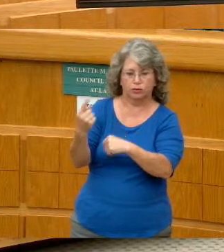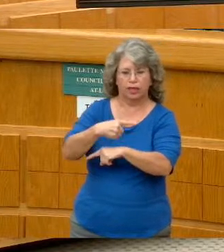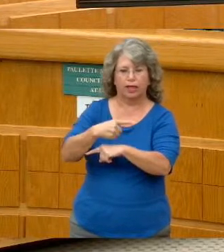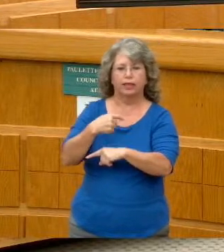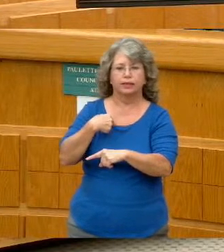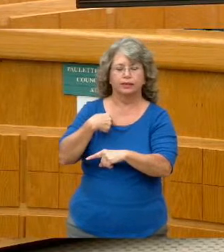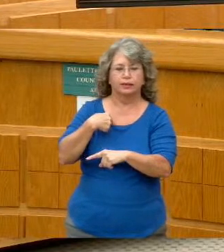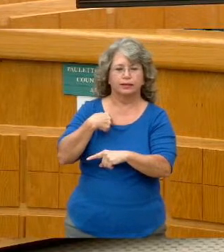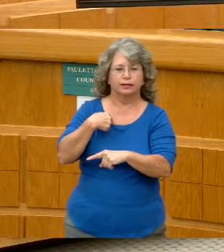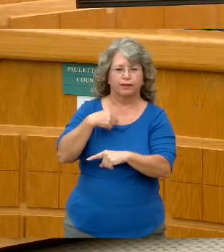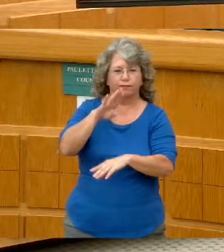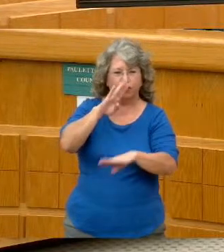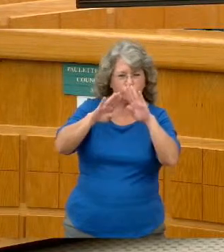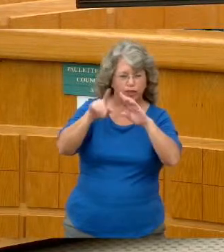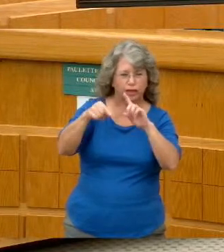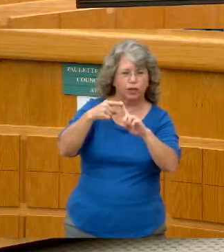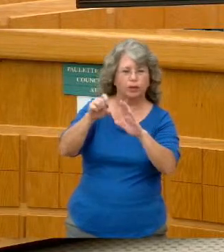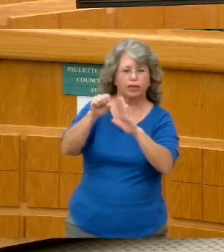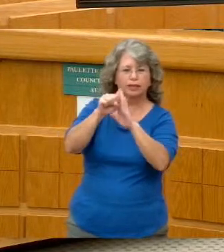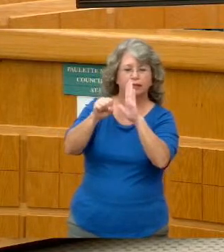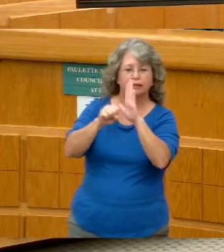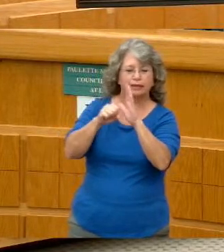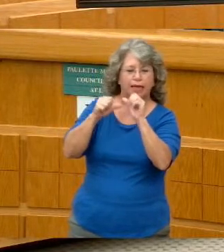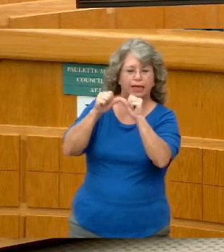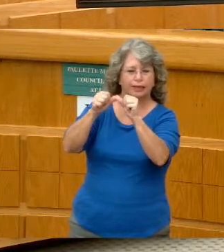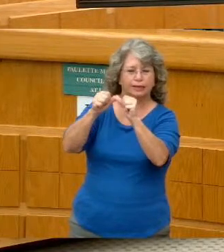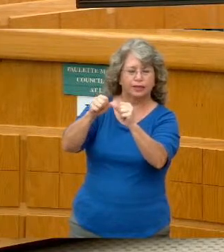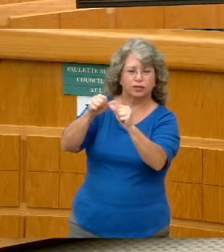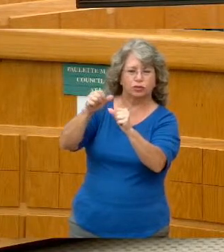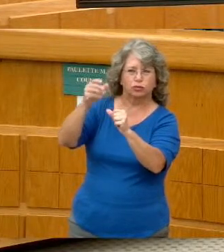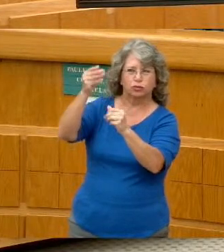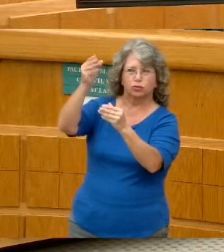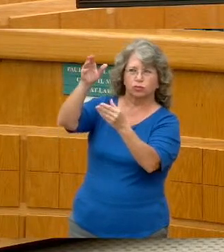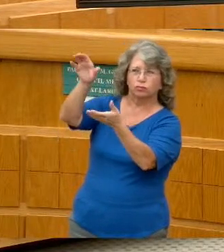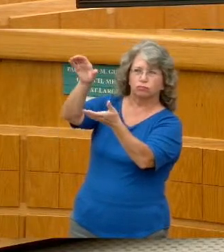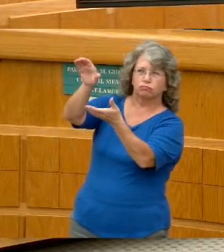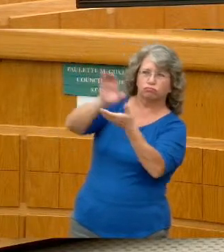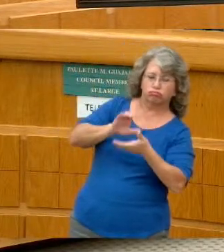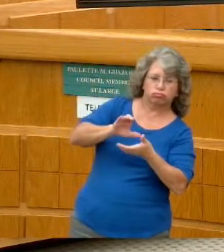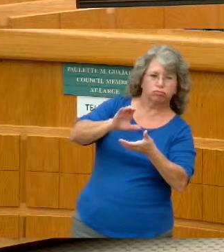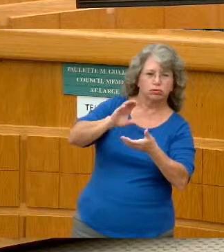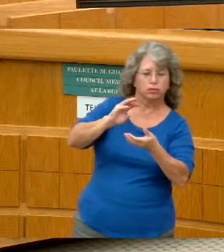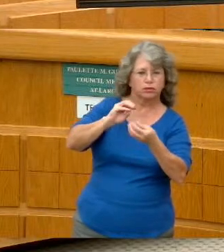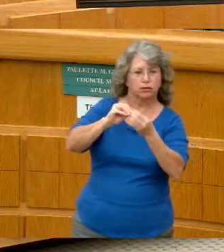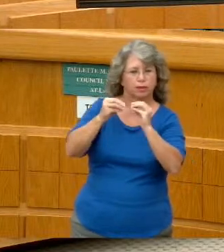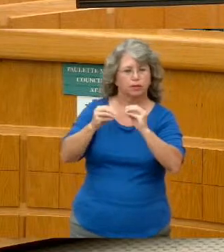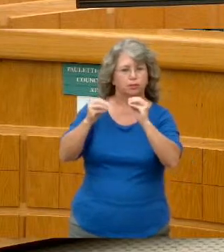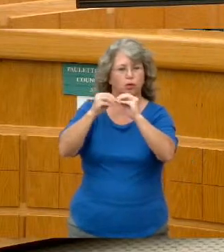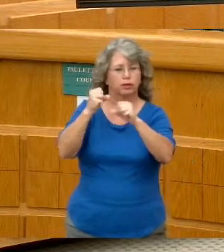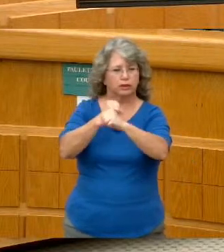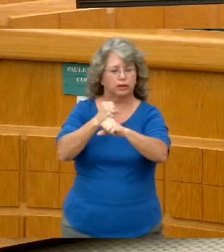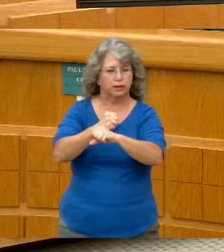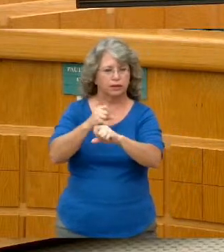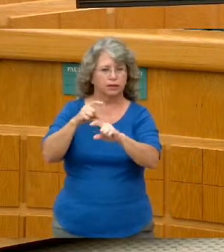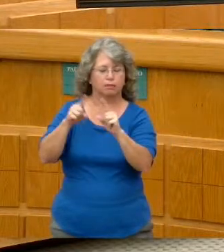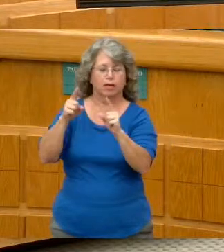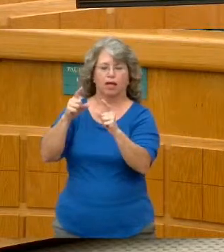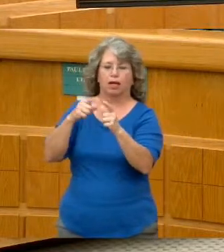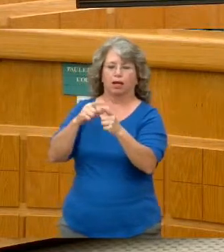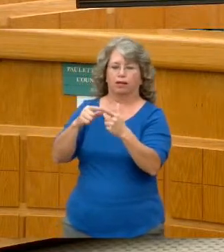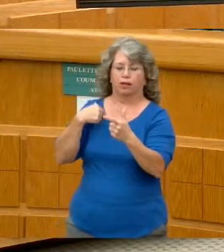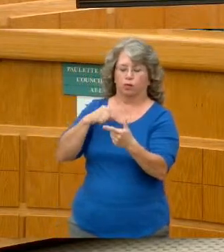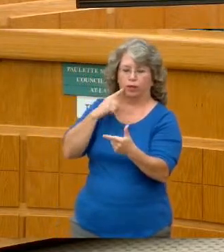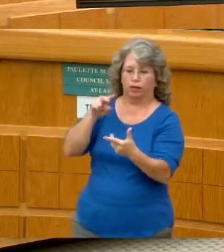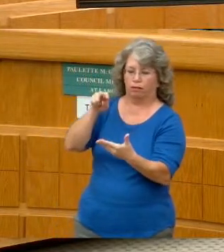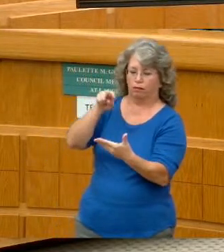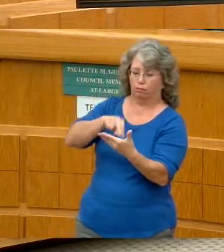state dumps on us. While we think we're doing good, and then all of a sudden they dump it, but when you realize that they go back,